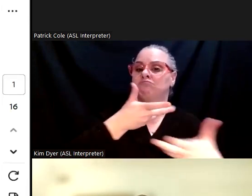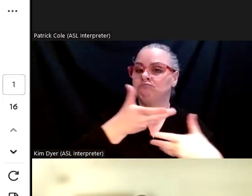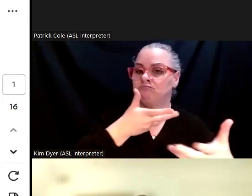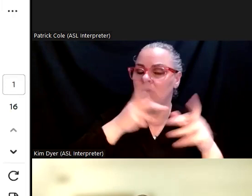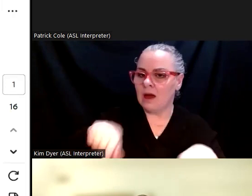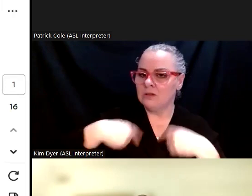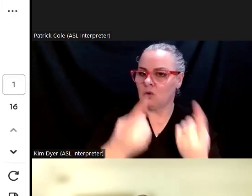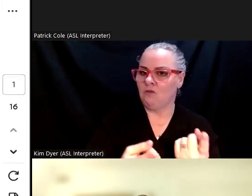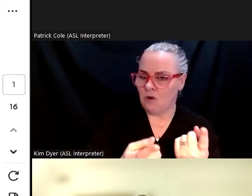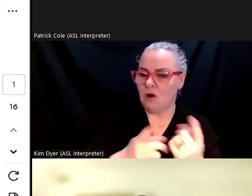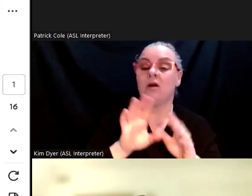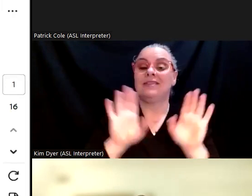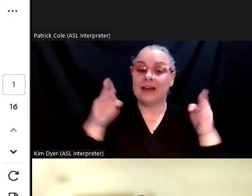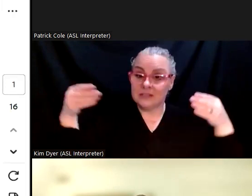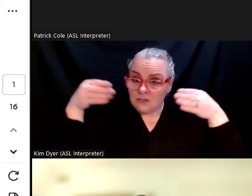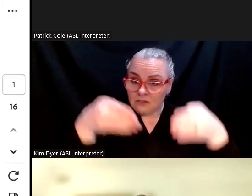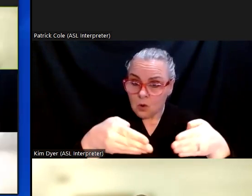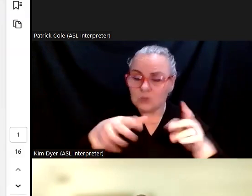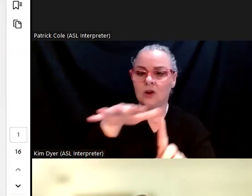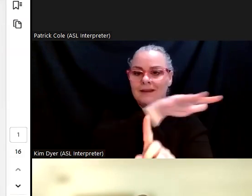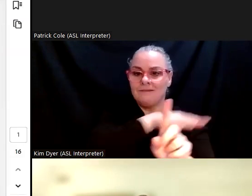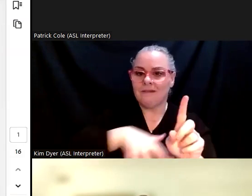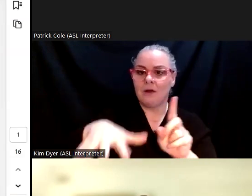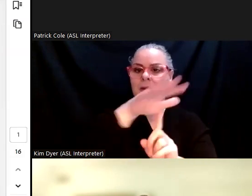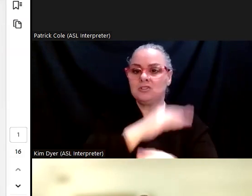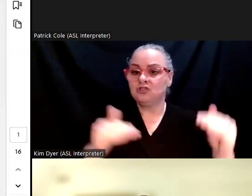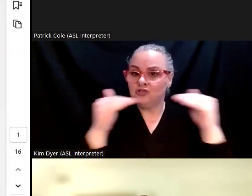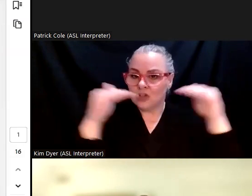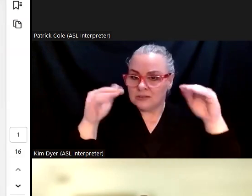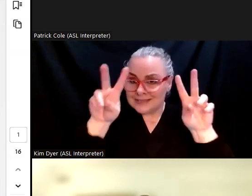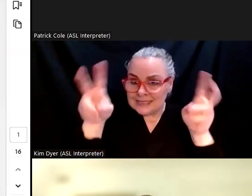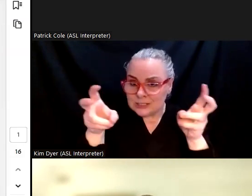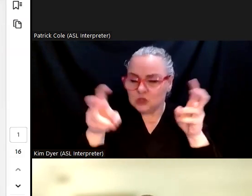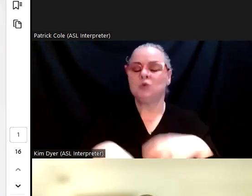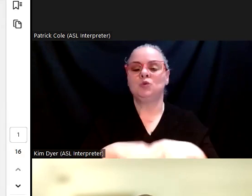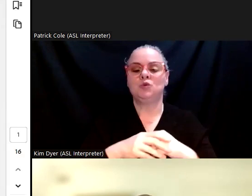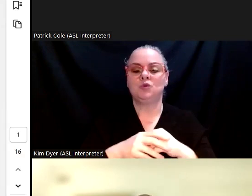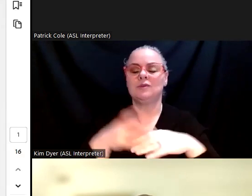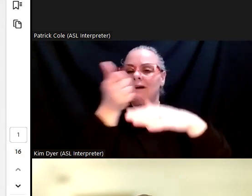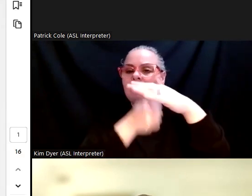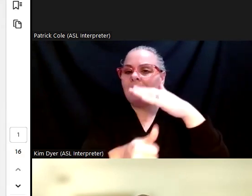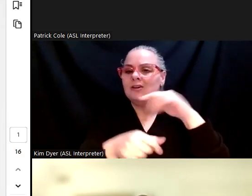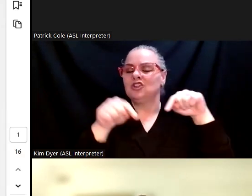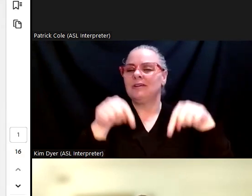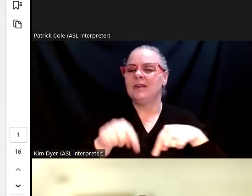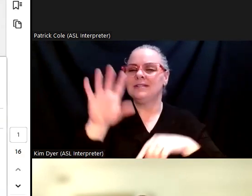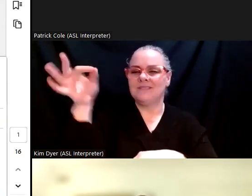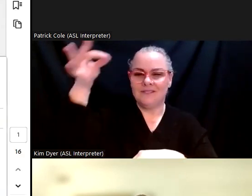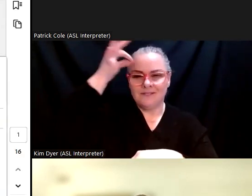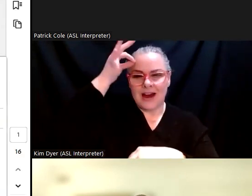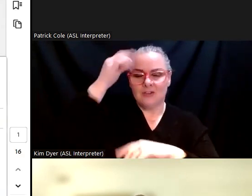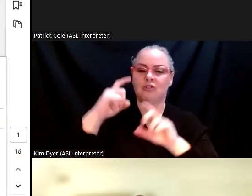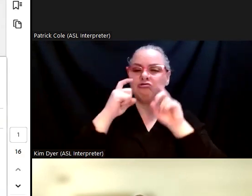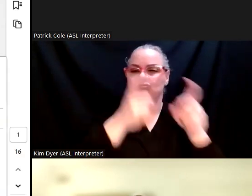had focused on environmental justice issues and under the terms of this federal grant, what